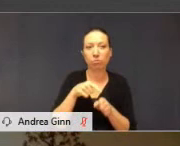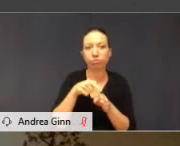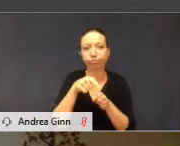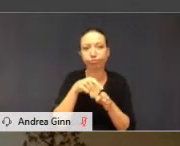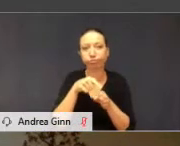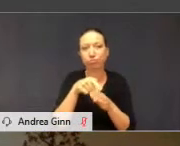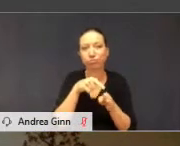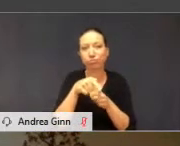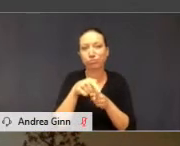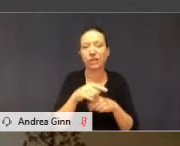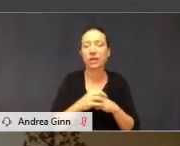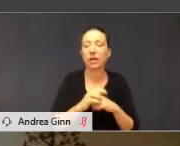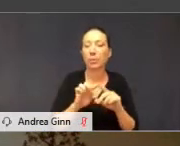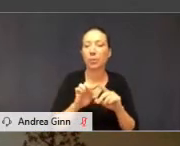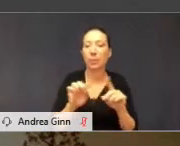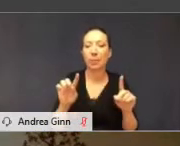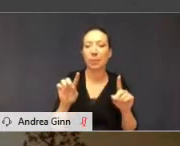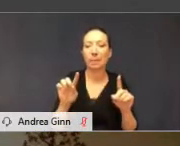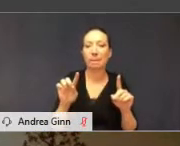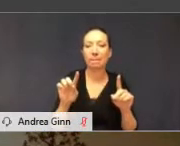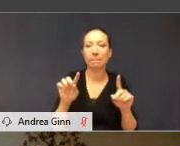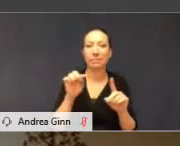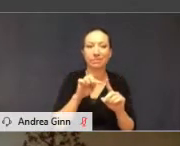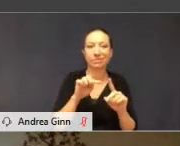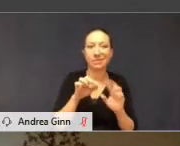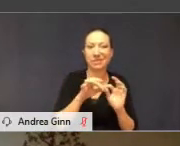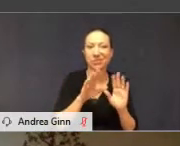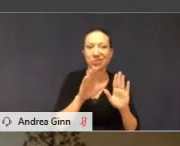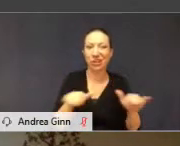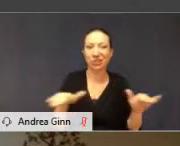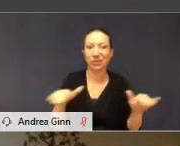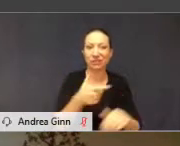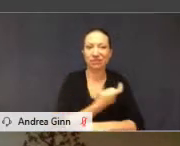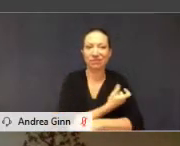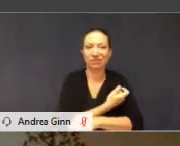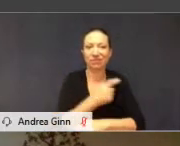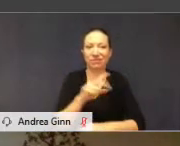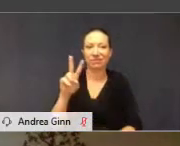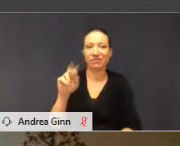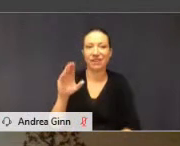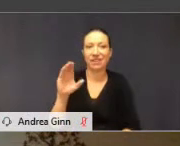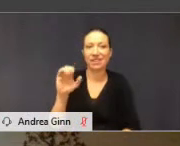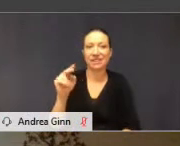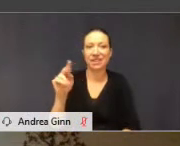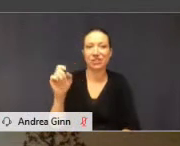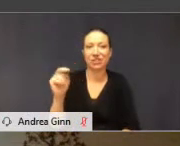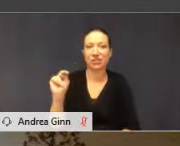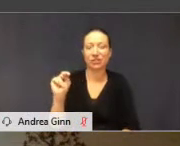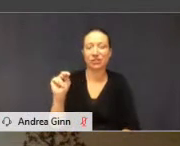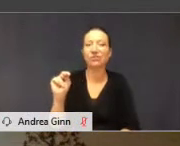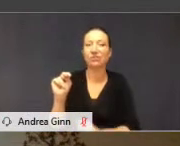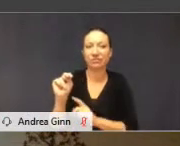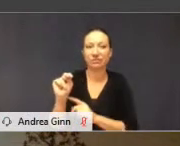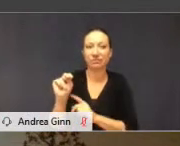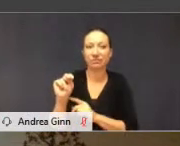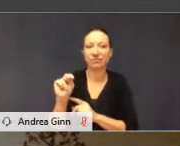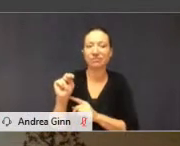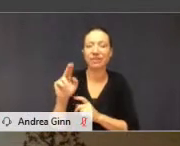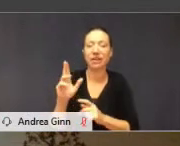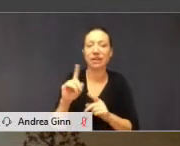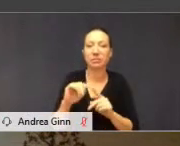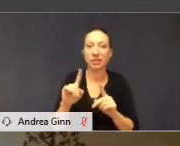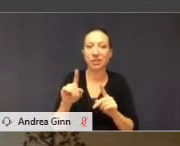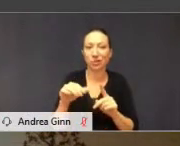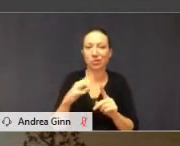for monitoring childhood vaccination rates, but you are part of that campaign and helping to do that.